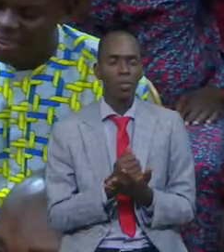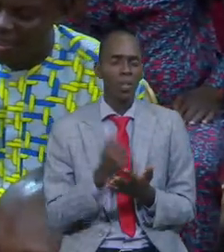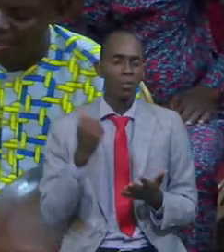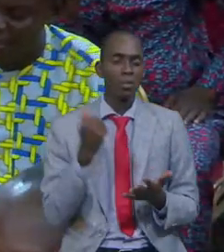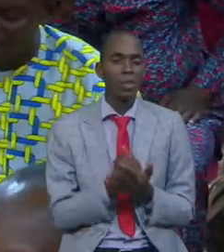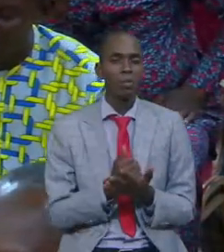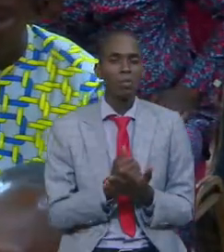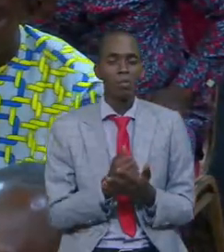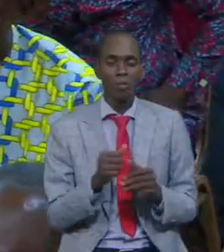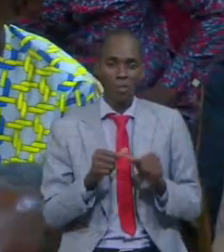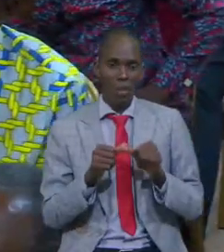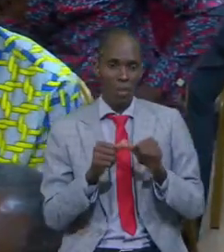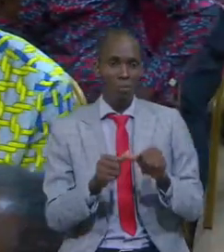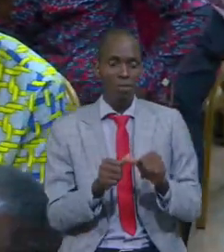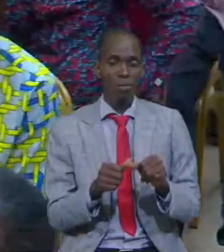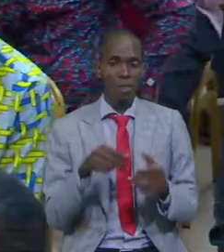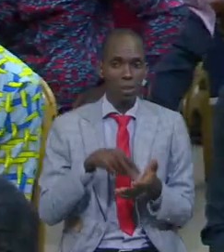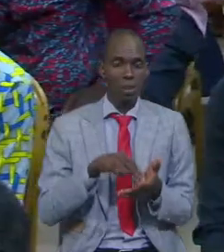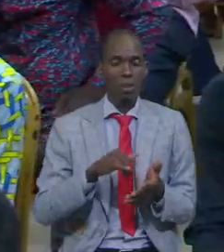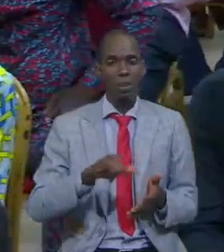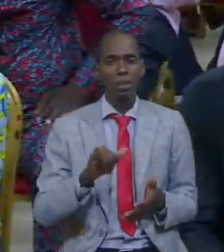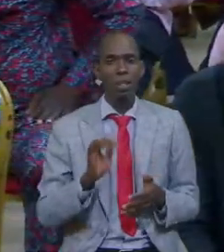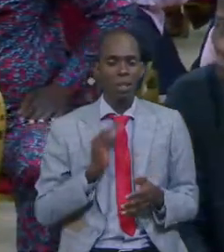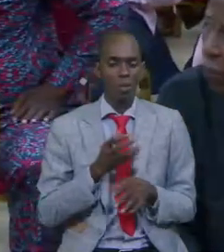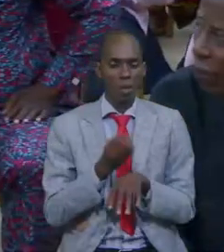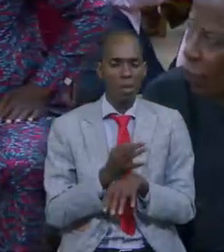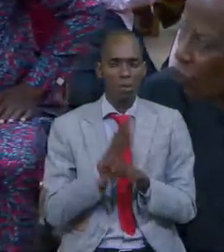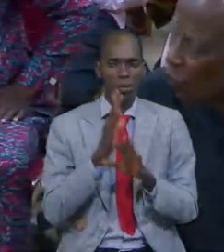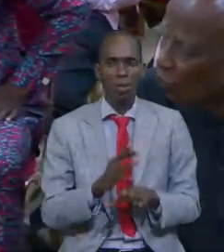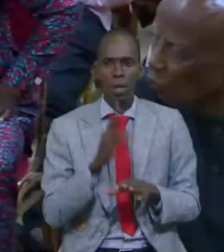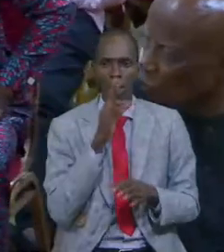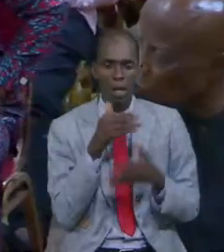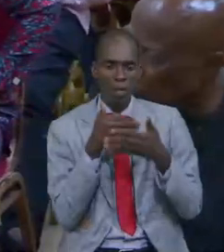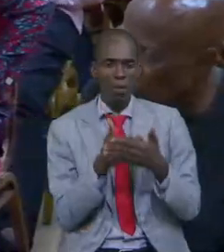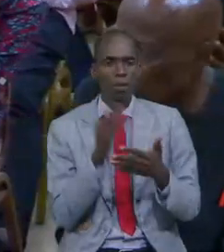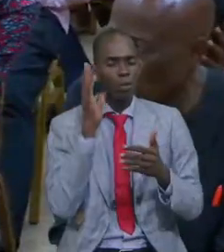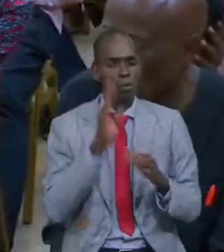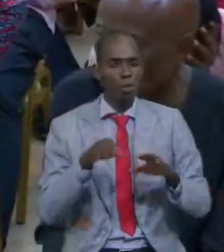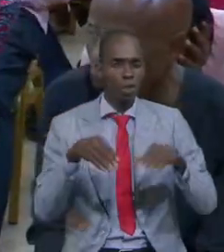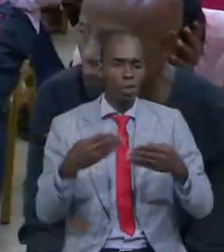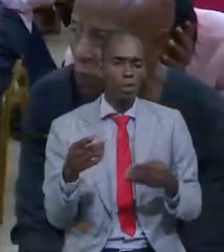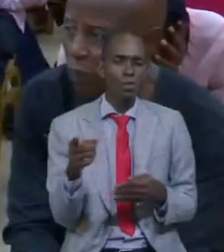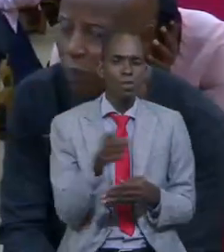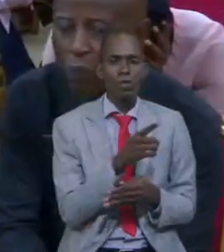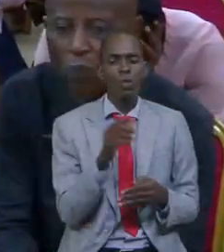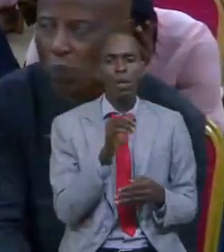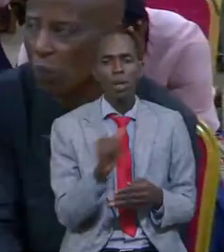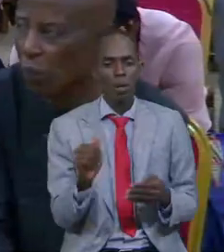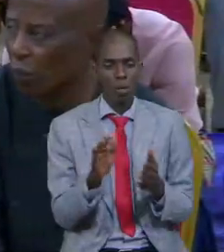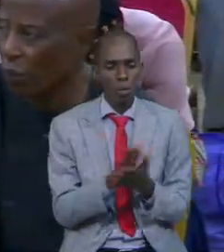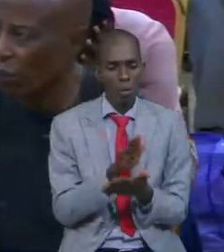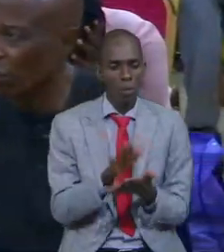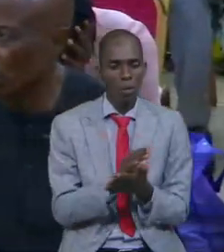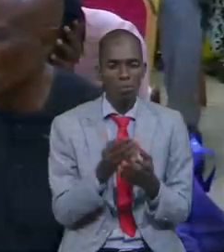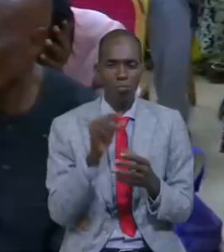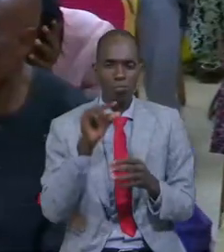Amen. Keep on standing. Our counselors are there. They'll give you the slips to fill. It's to keep record that